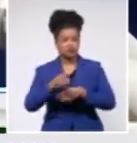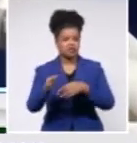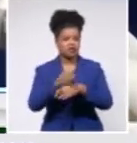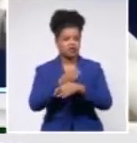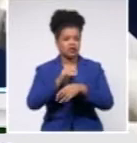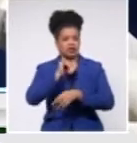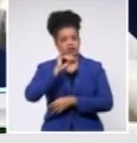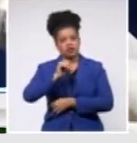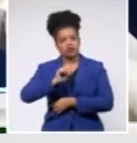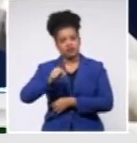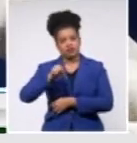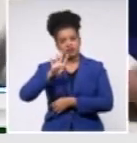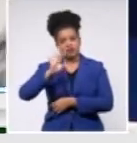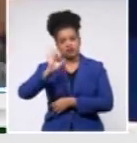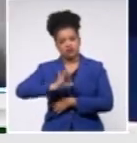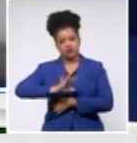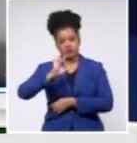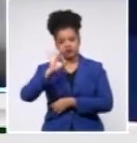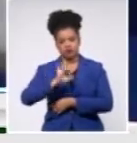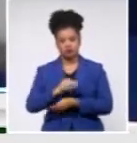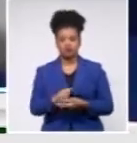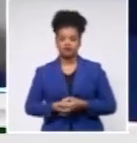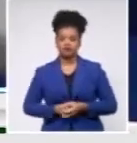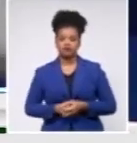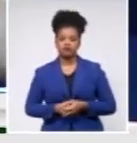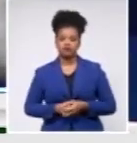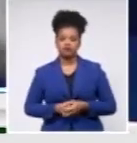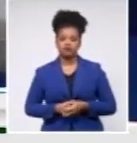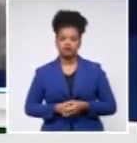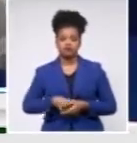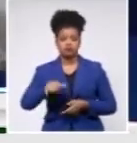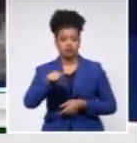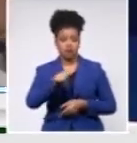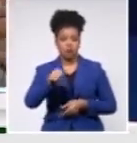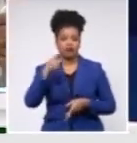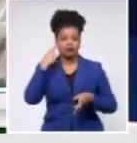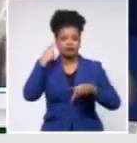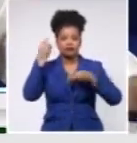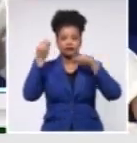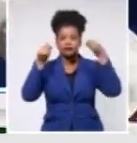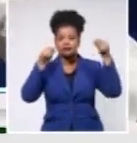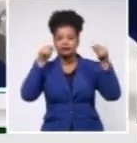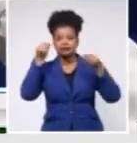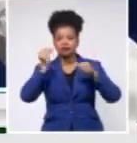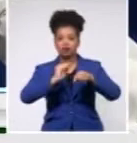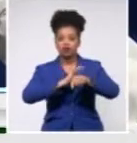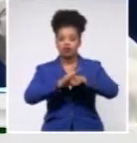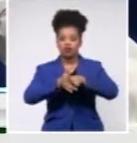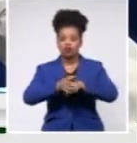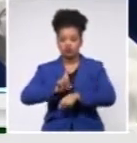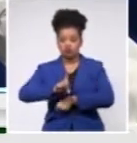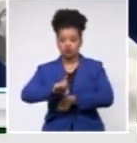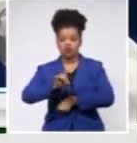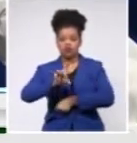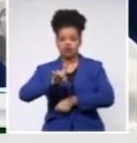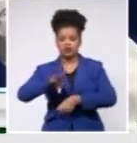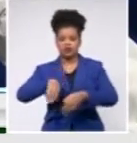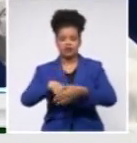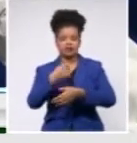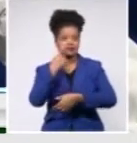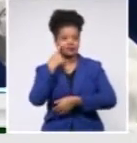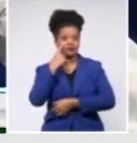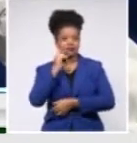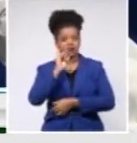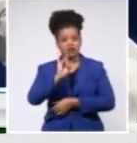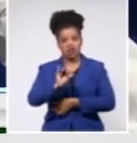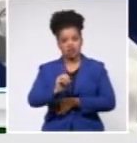days. By age group, 6 positive cases diagnosed yesterday are under the age of